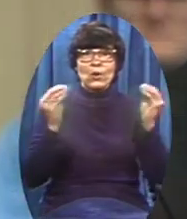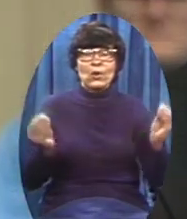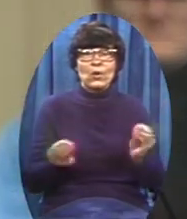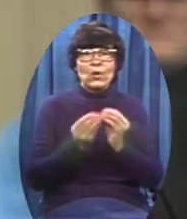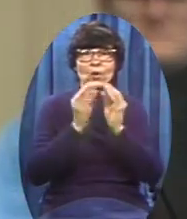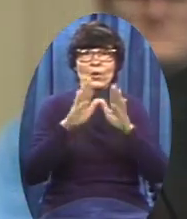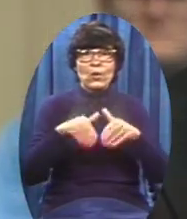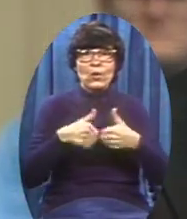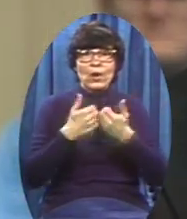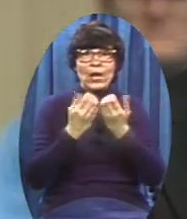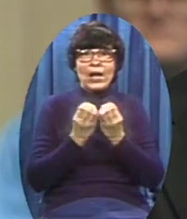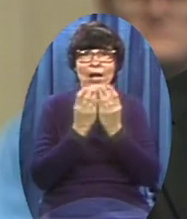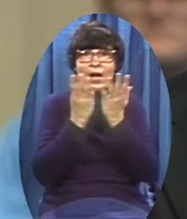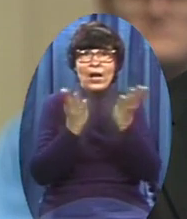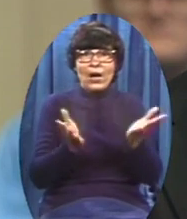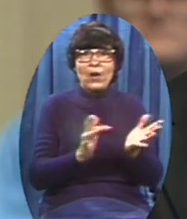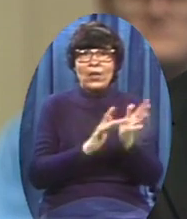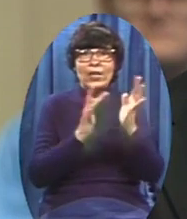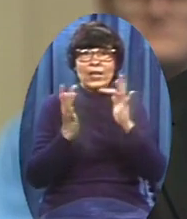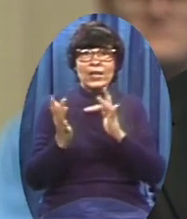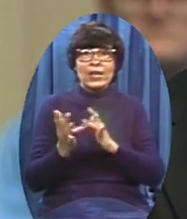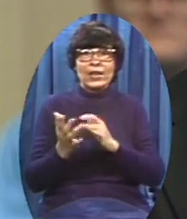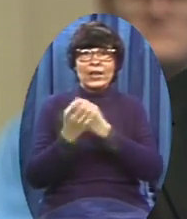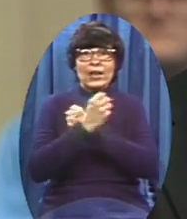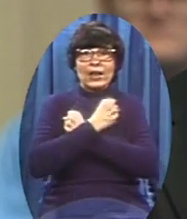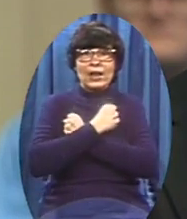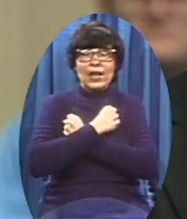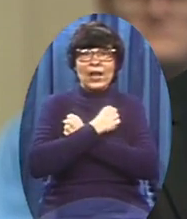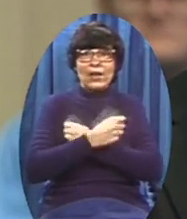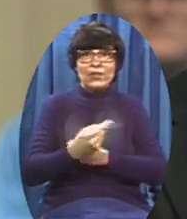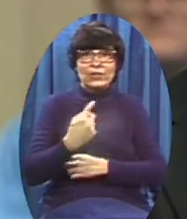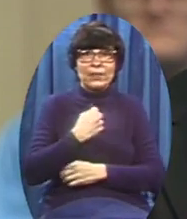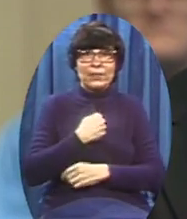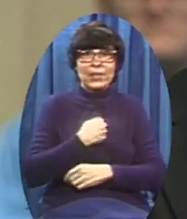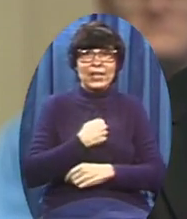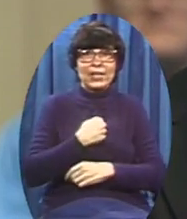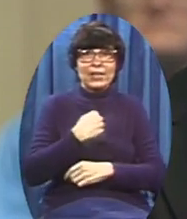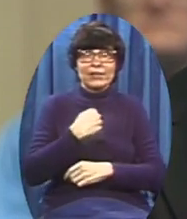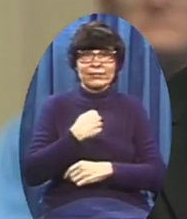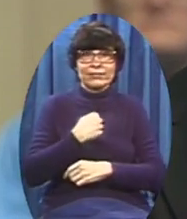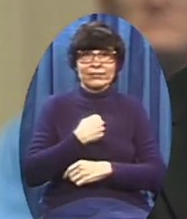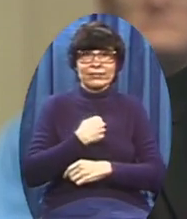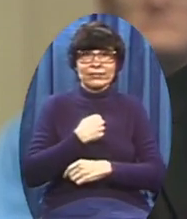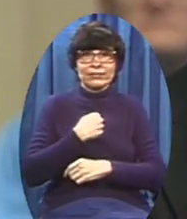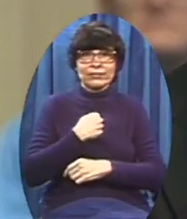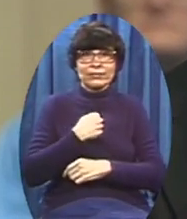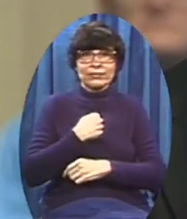Oh, how he loved me.